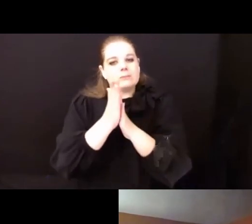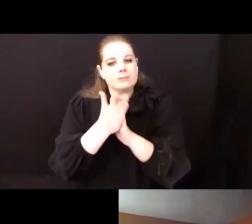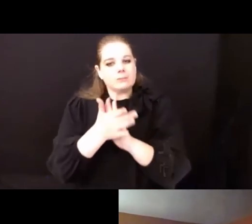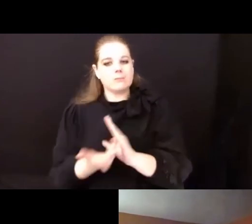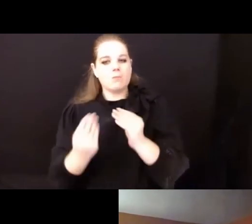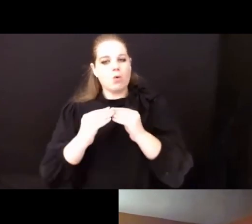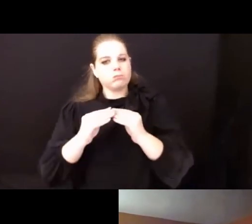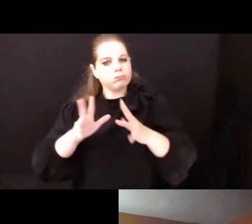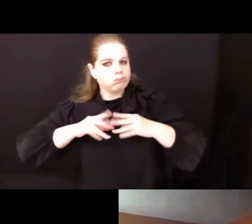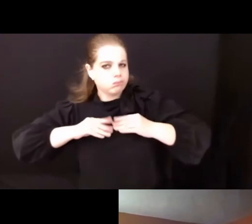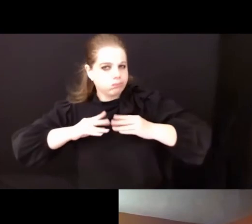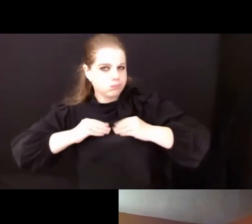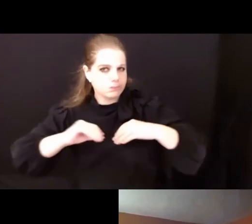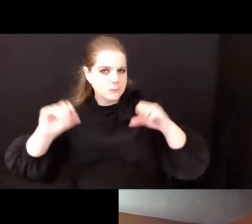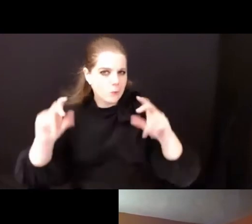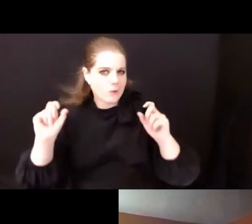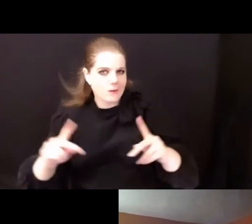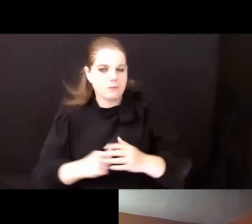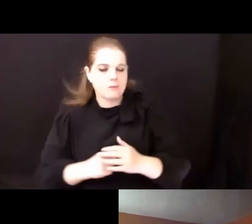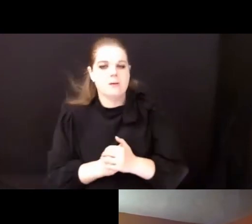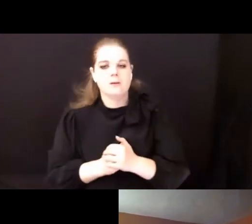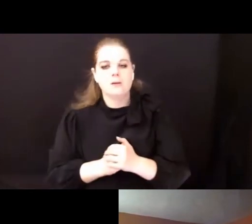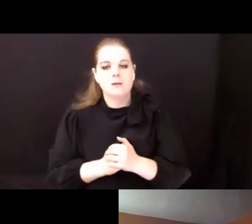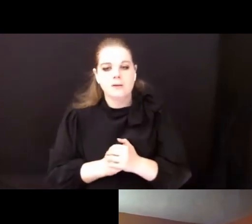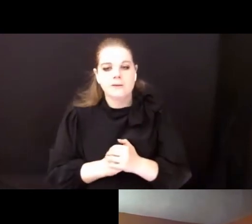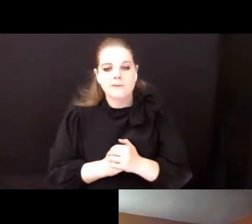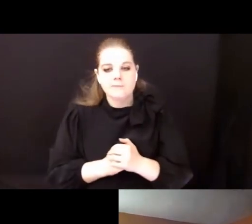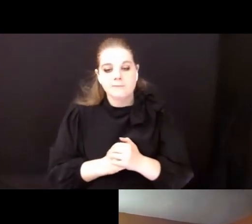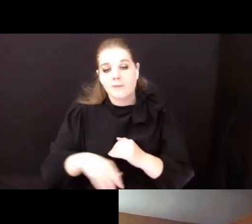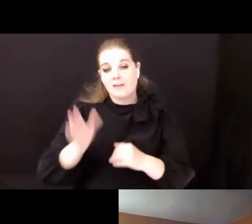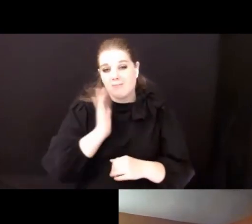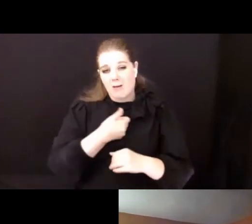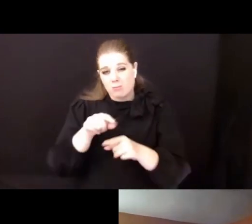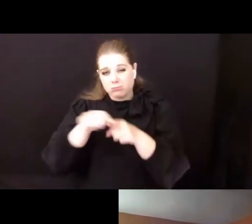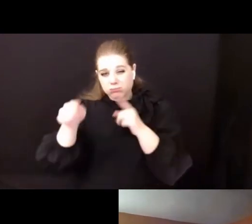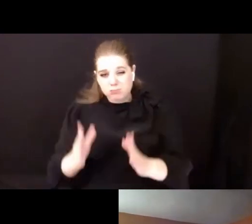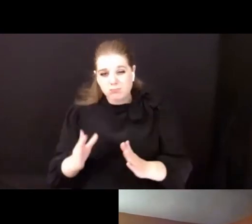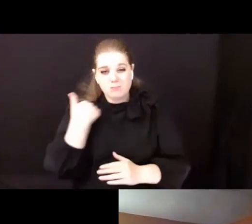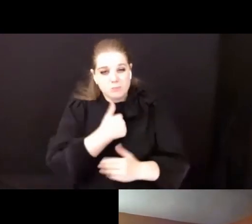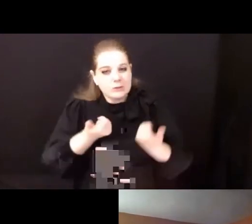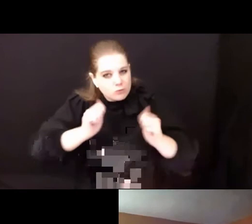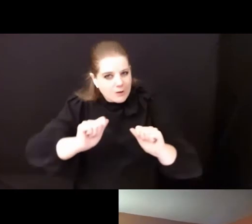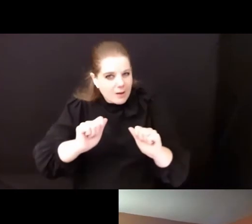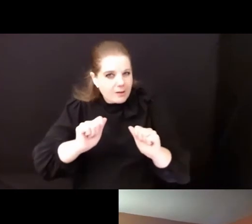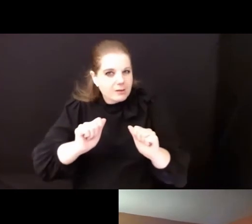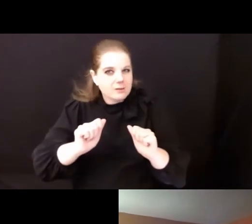think that's what we, at least in our office, we try to do, is whatever you're dealing